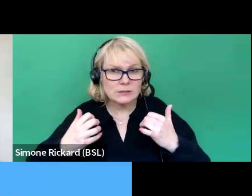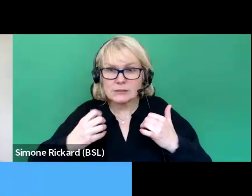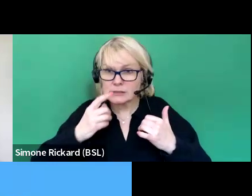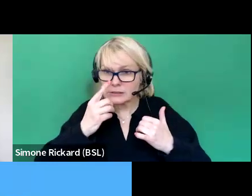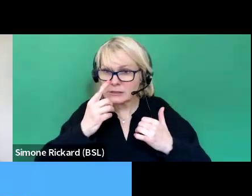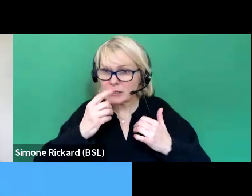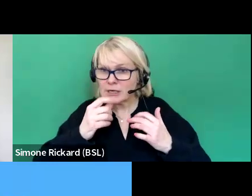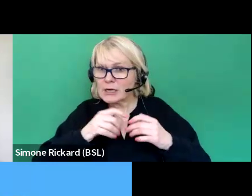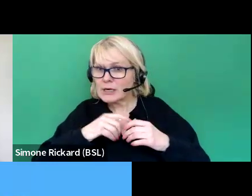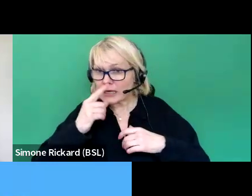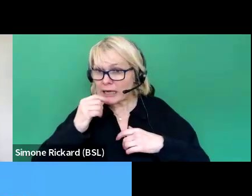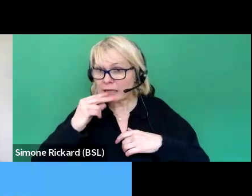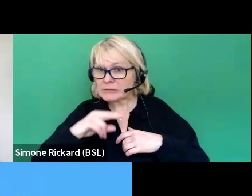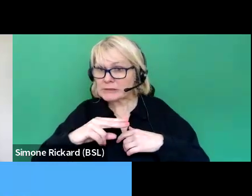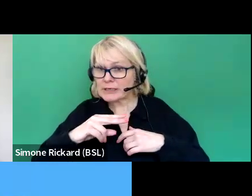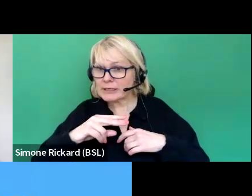Q&As